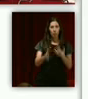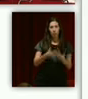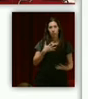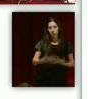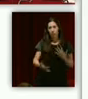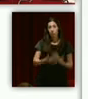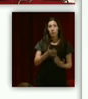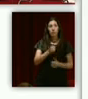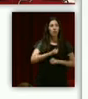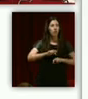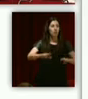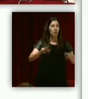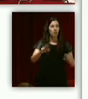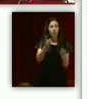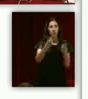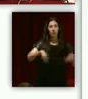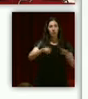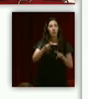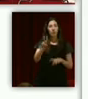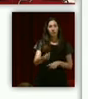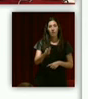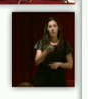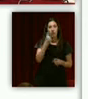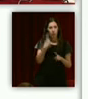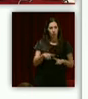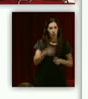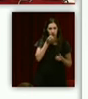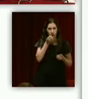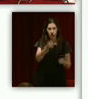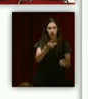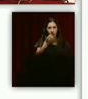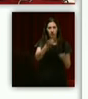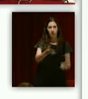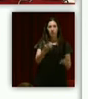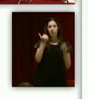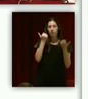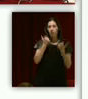I hope you found this information valuable.